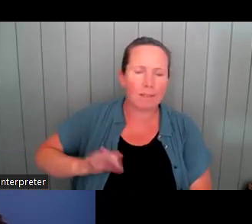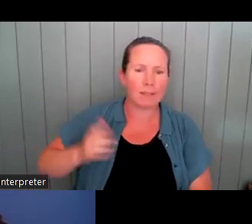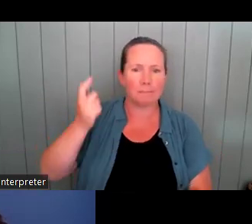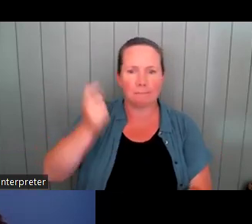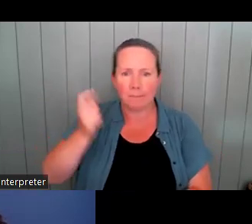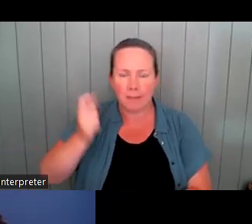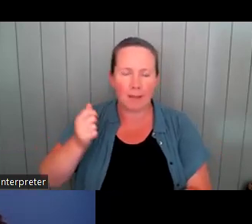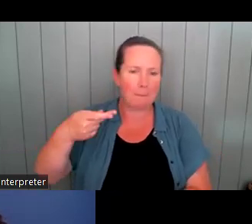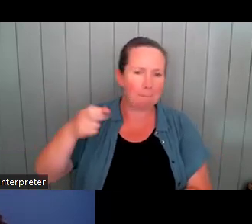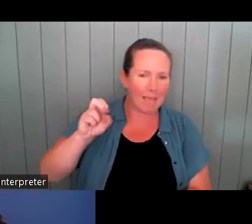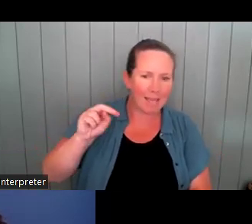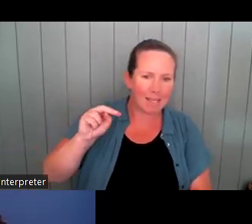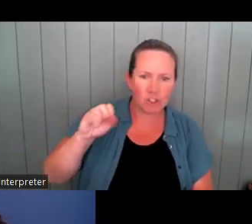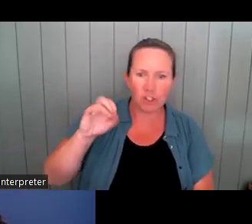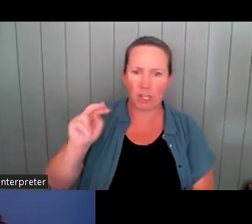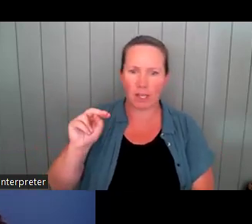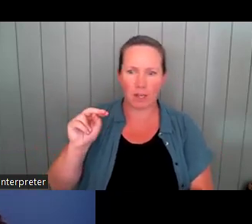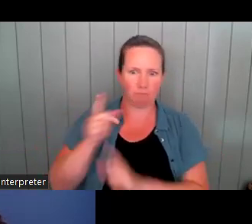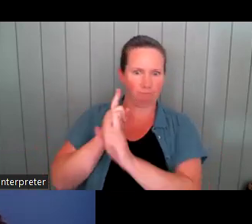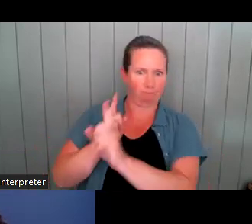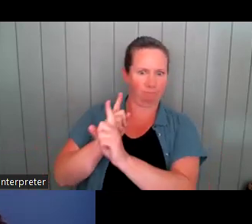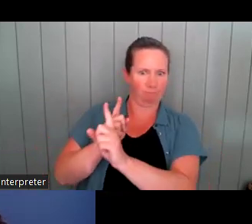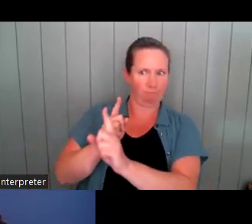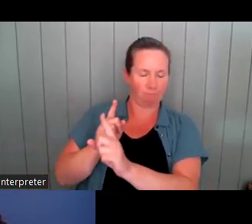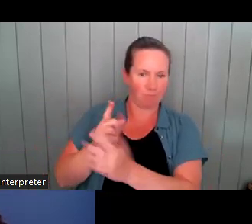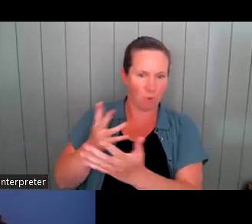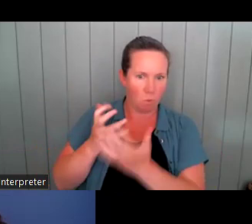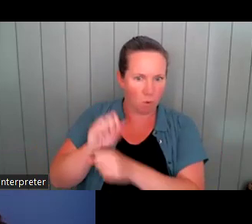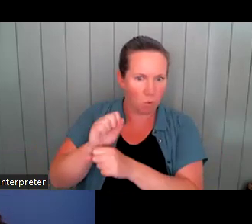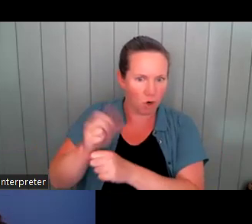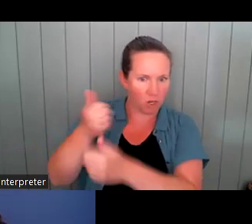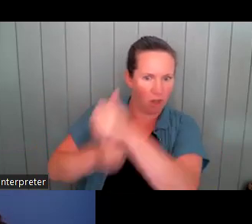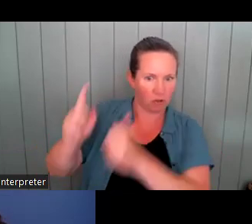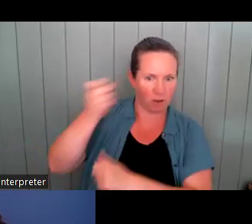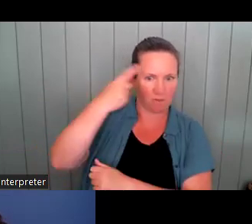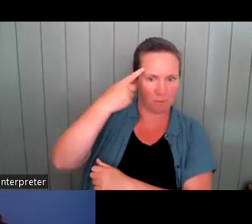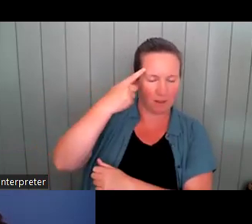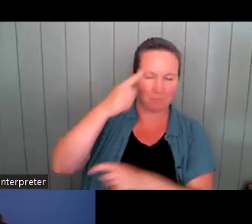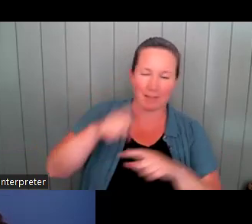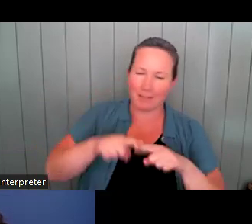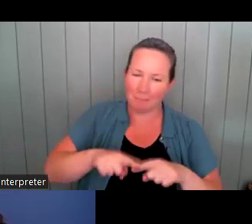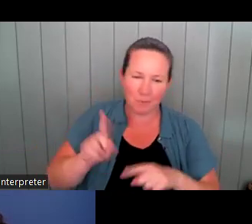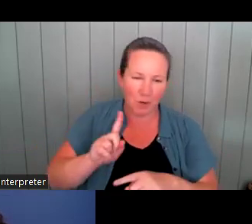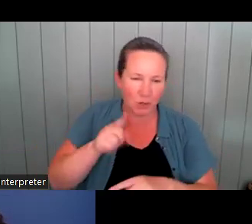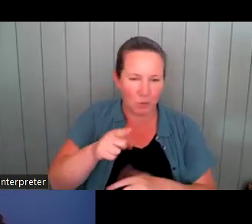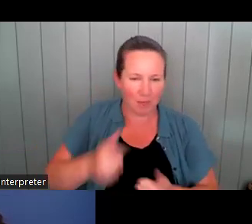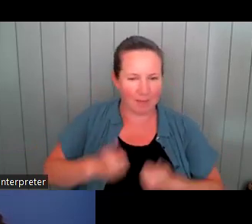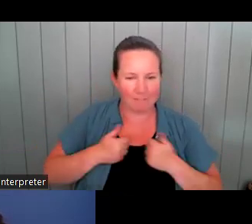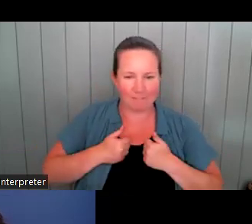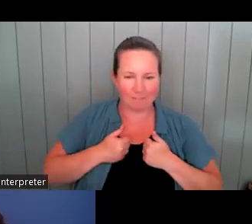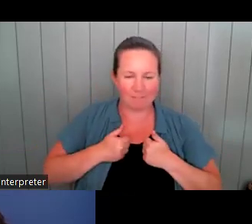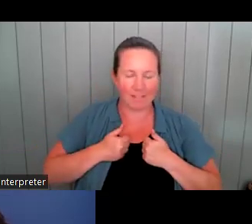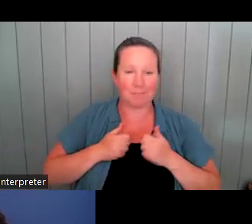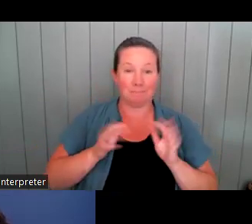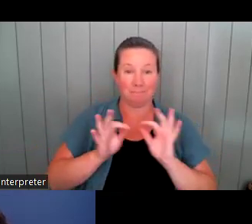And so sometimes there's jobs also, this is a whole other category, but